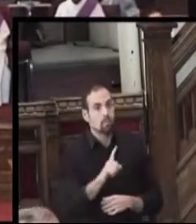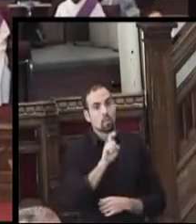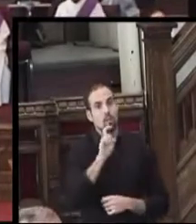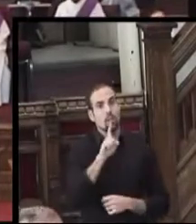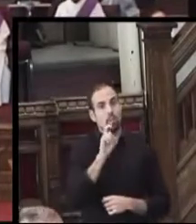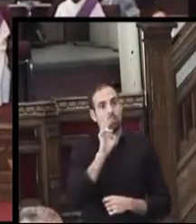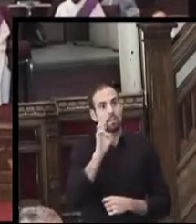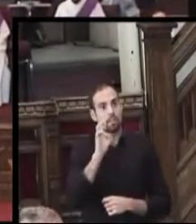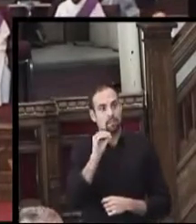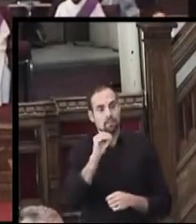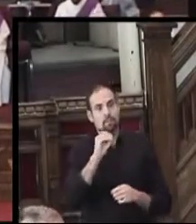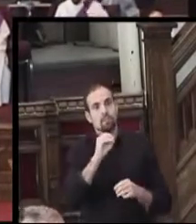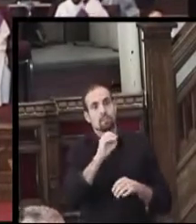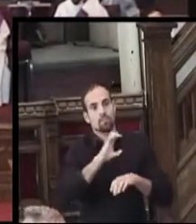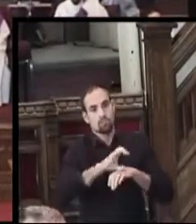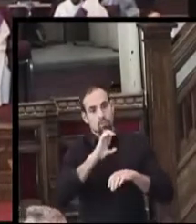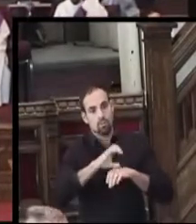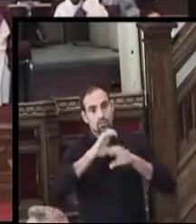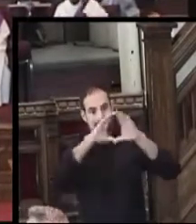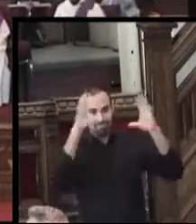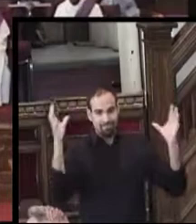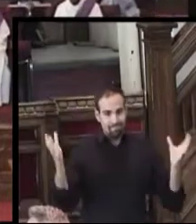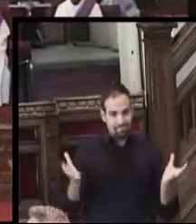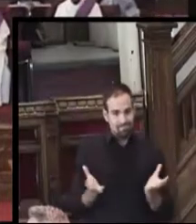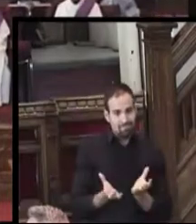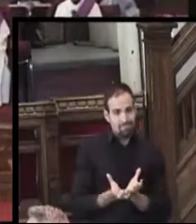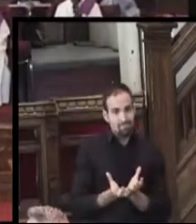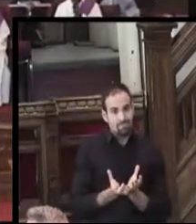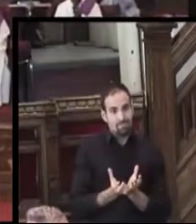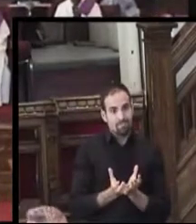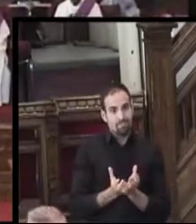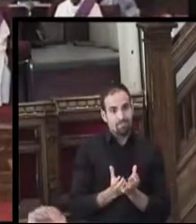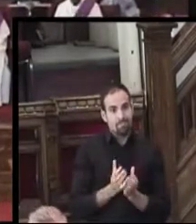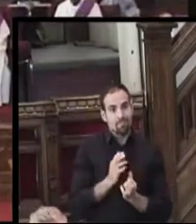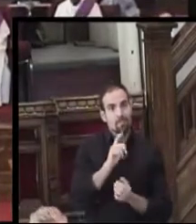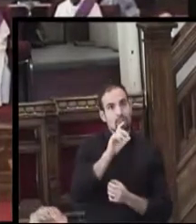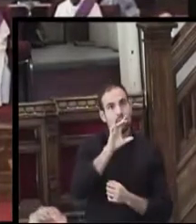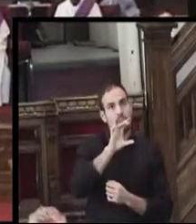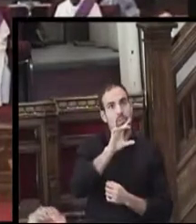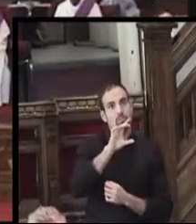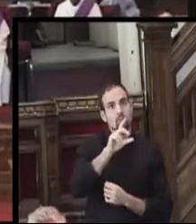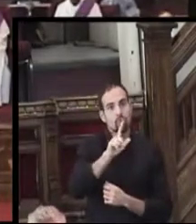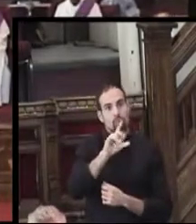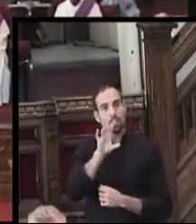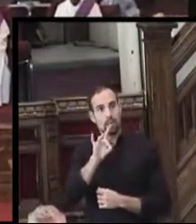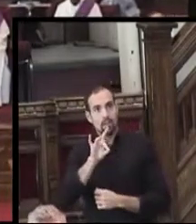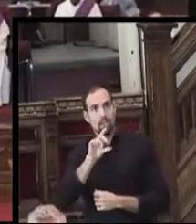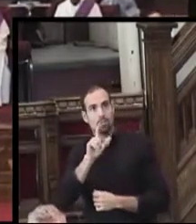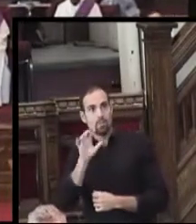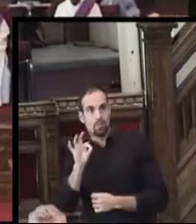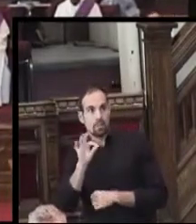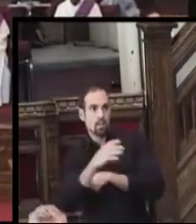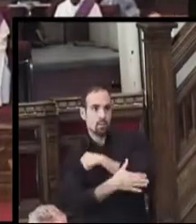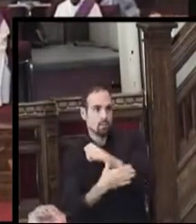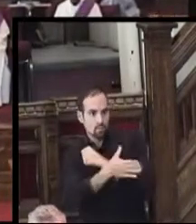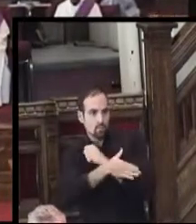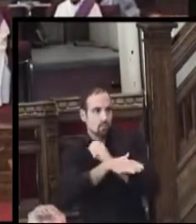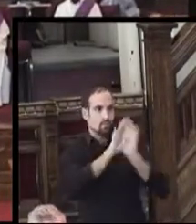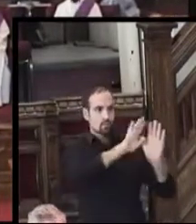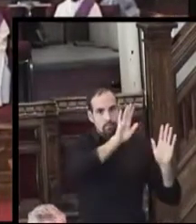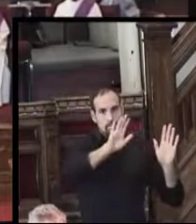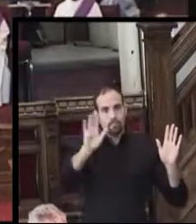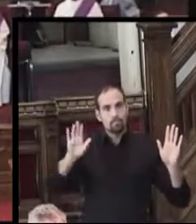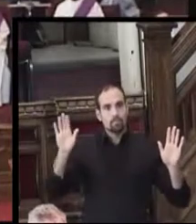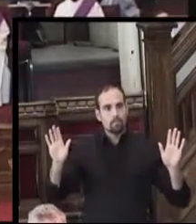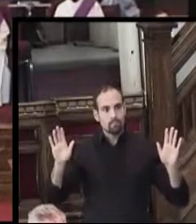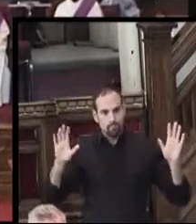170 churches in 28, 29 countries around the world, and many other countries exploring